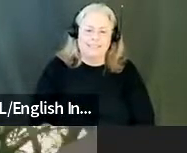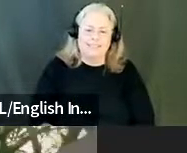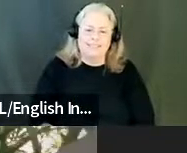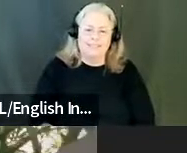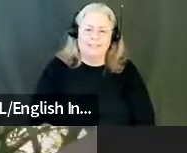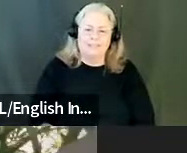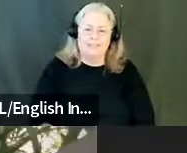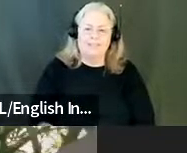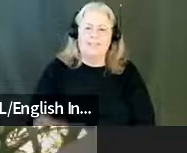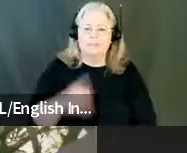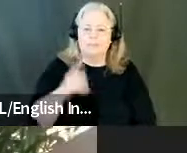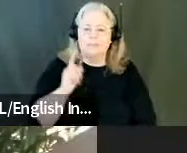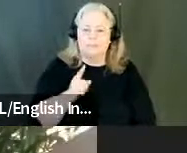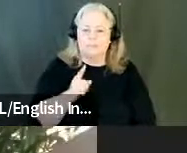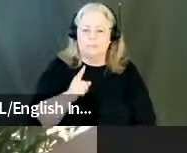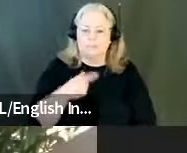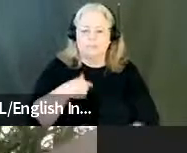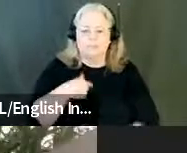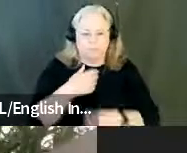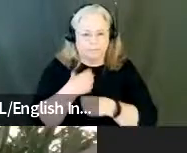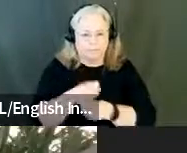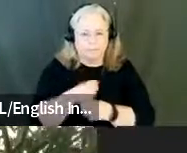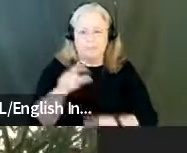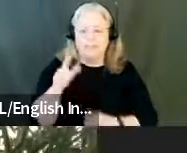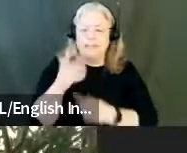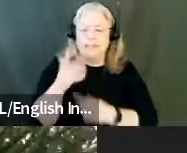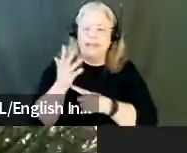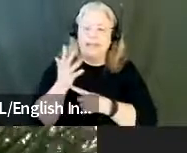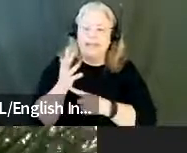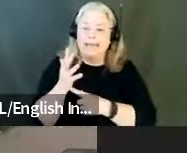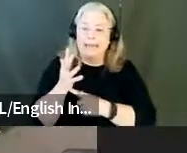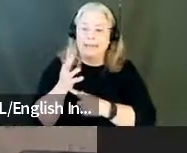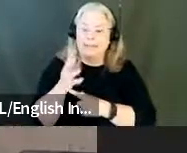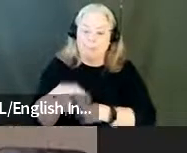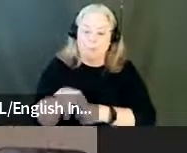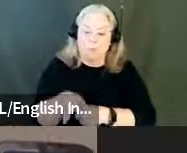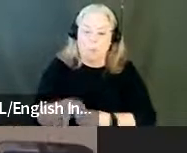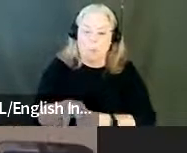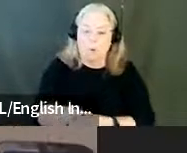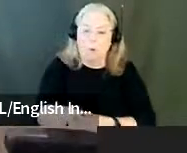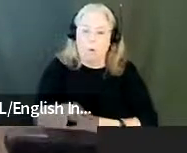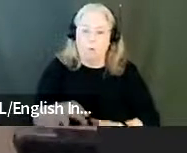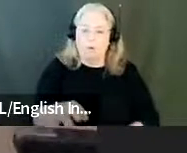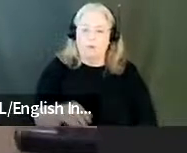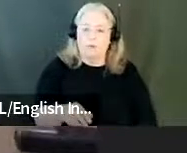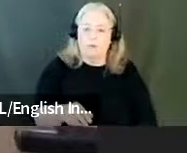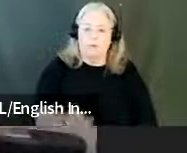All right, this is, I created a leaf blower adaptation that goes onto the floor.